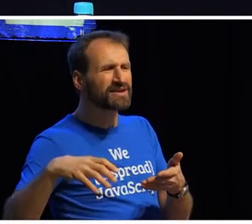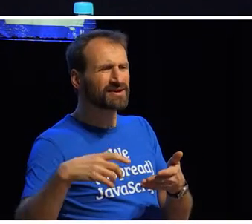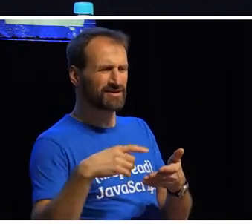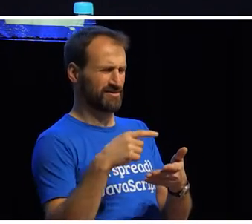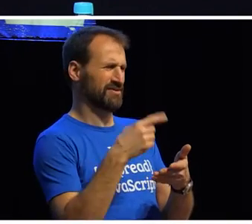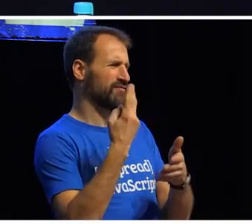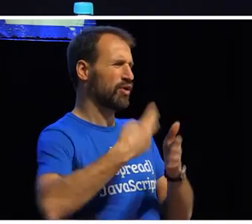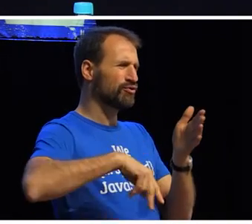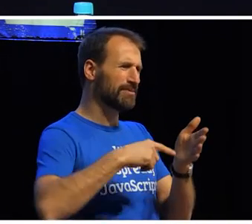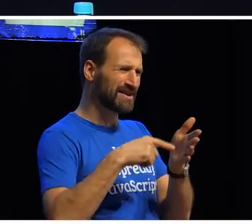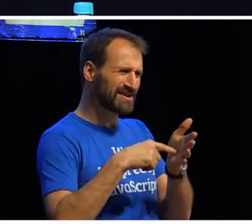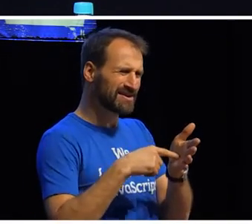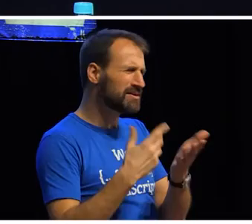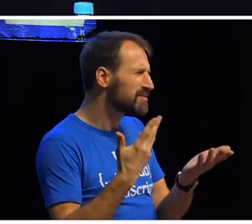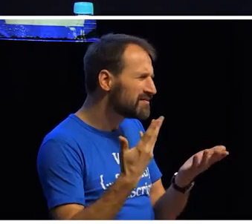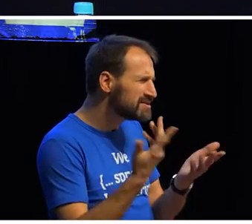do